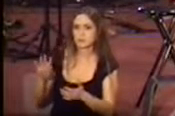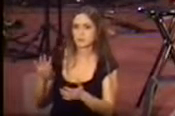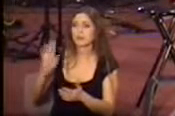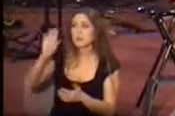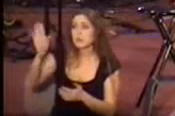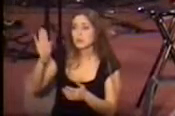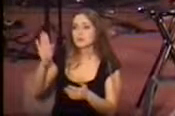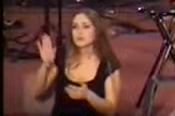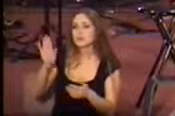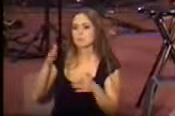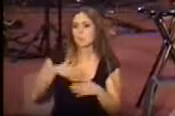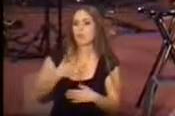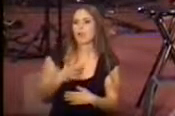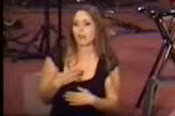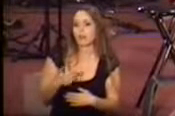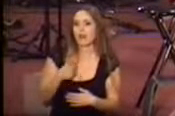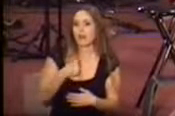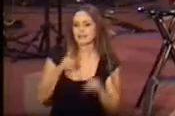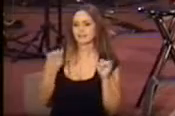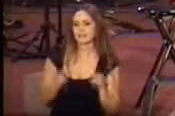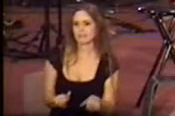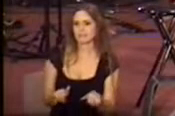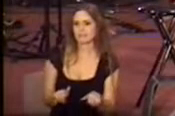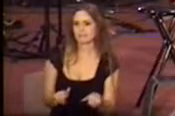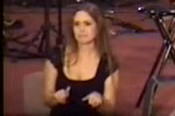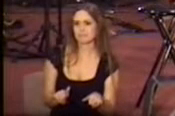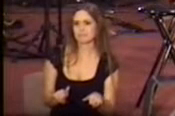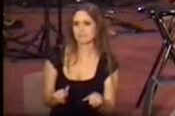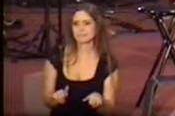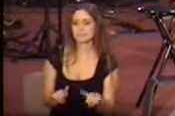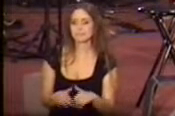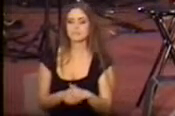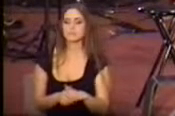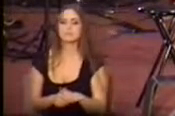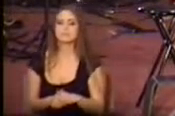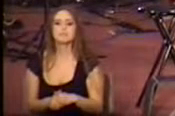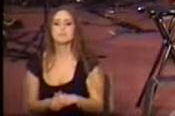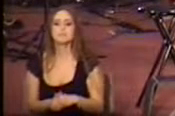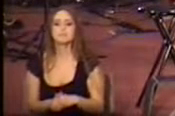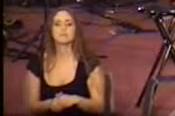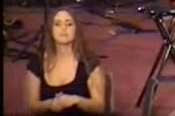I stay. So it really comes down to this.